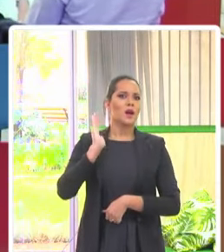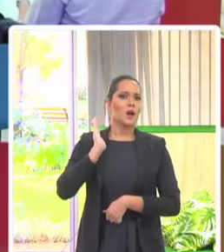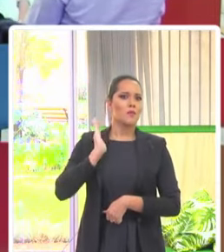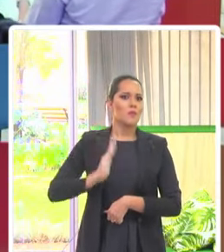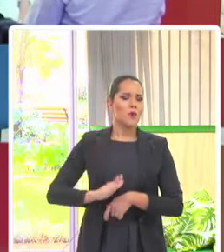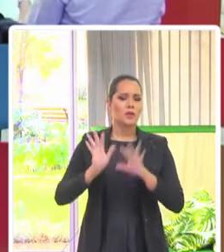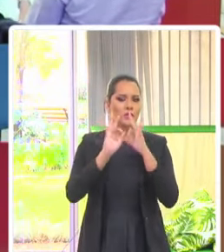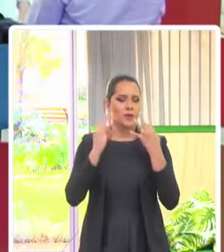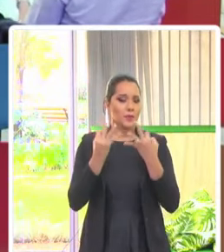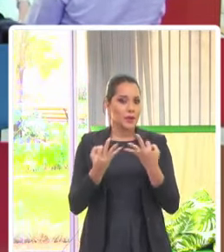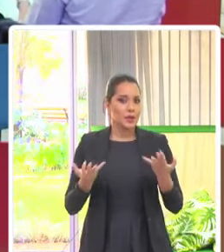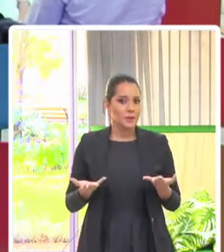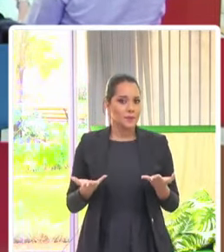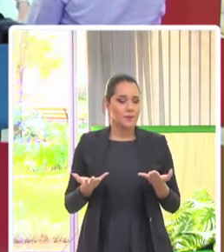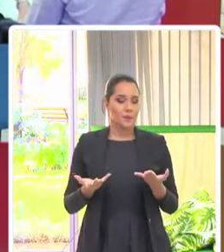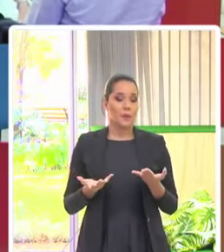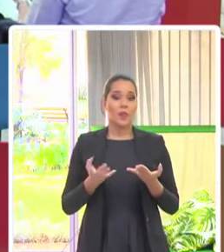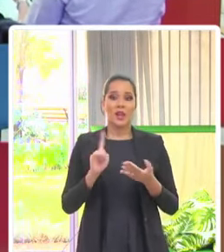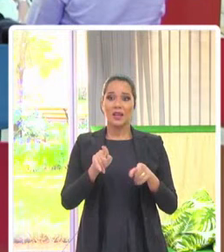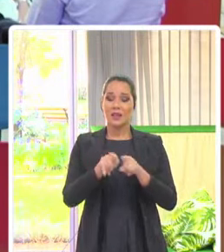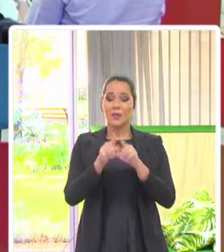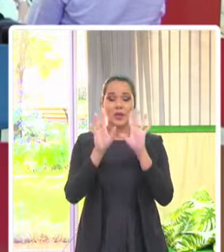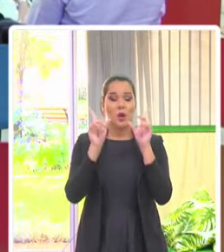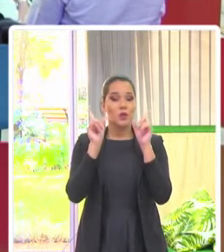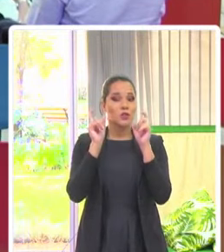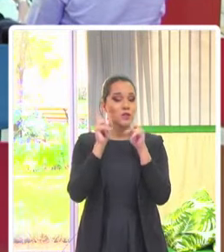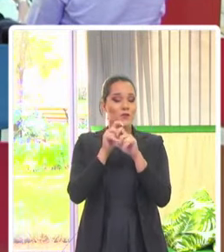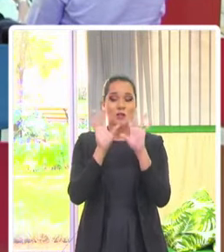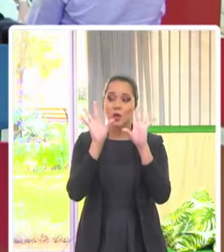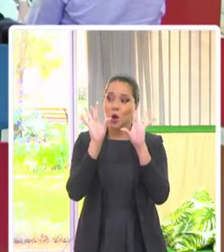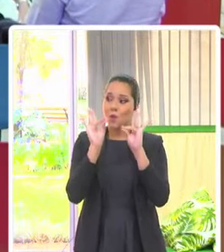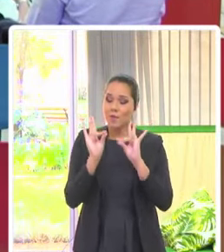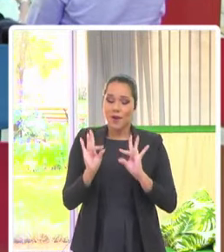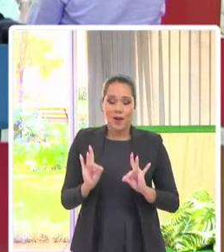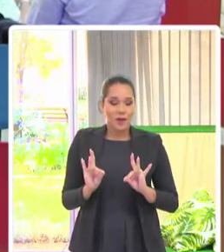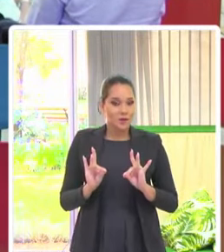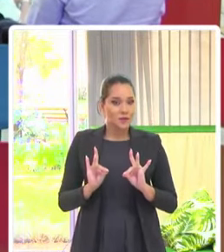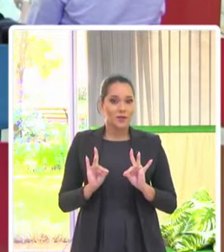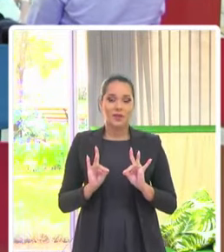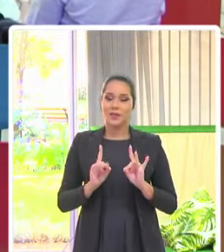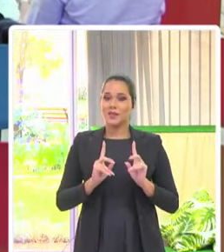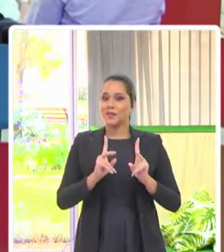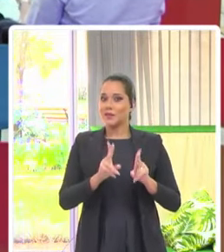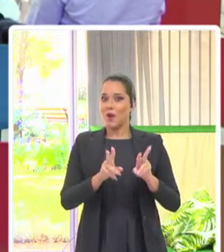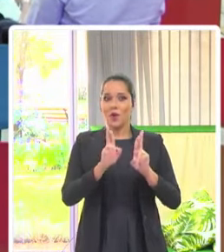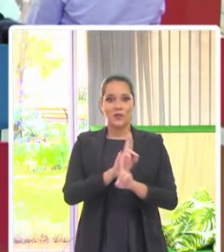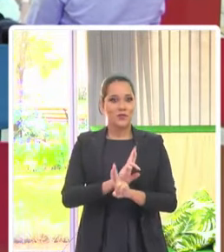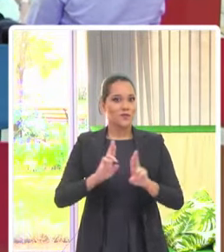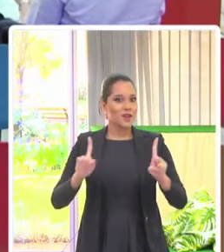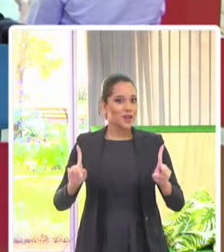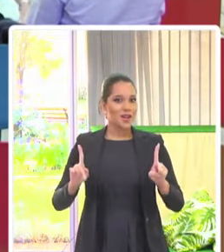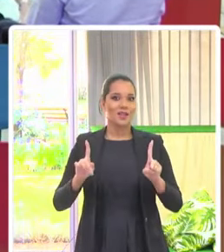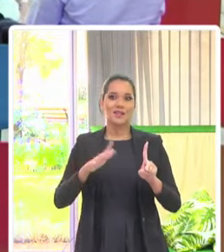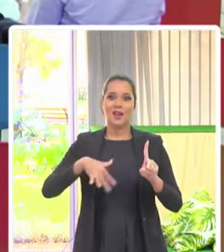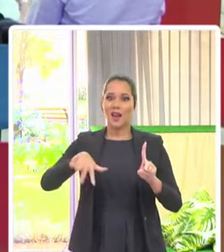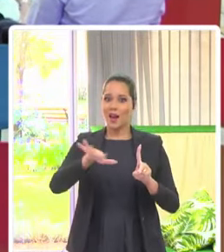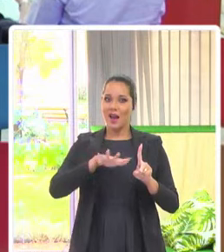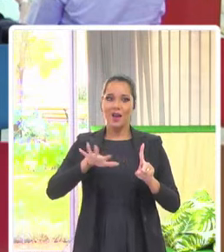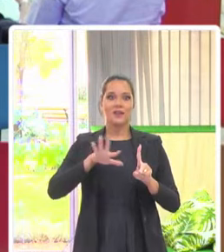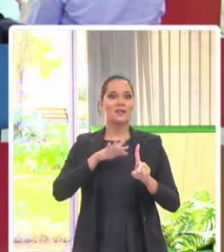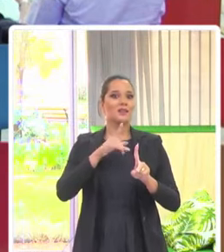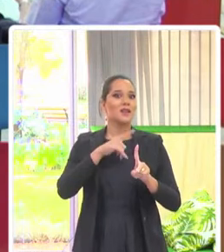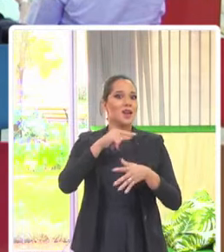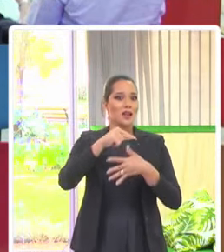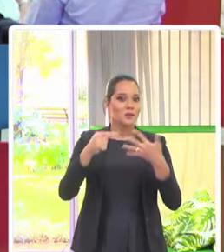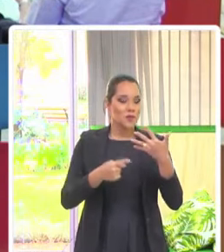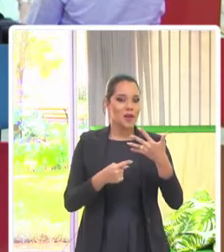and as complex as a seven line with the seven different particular aspects which